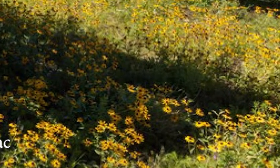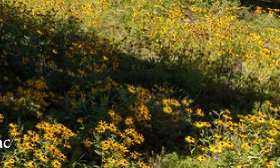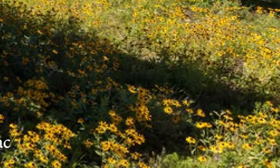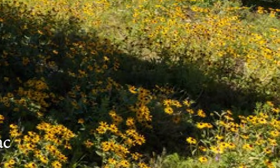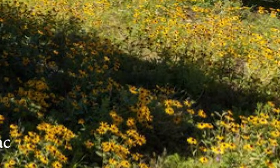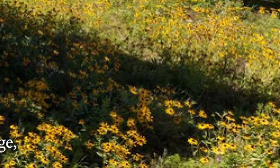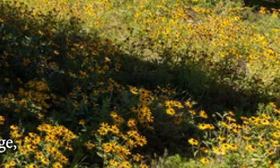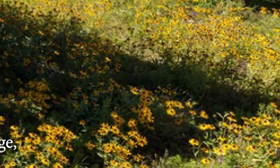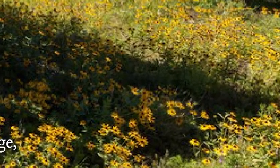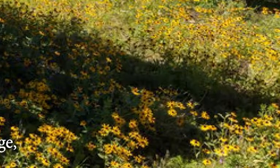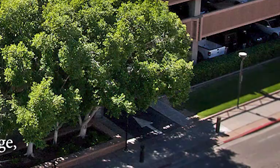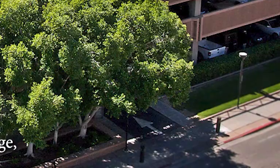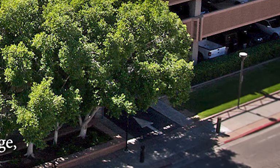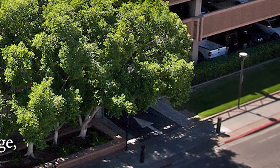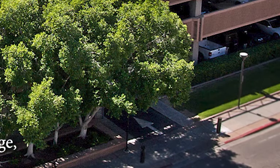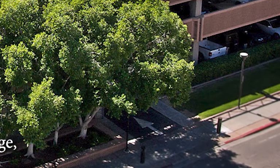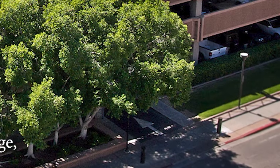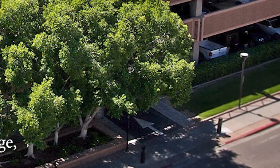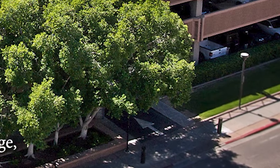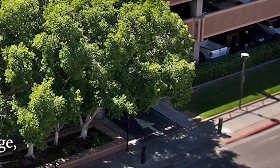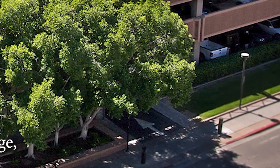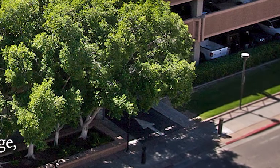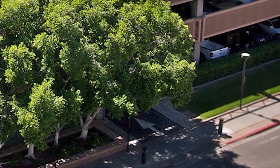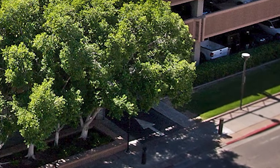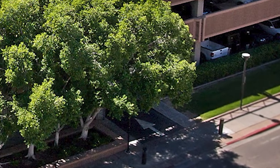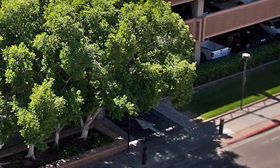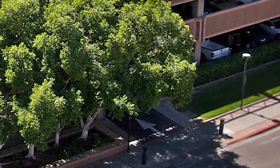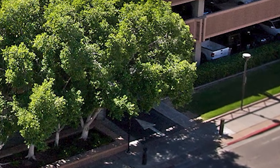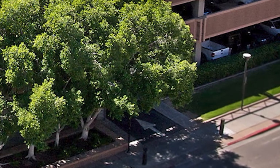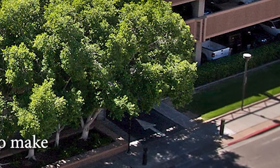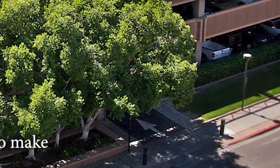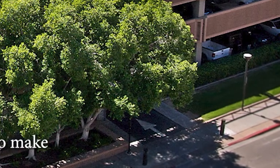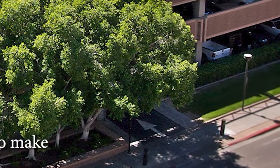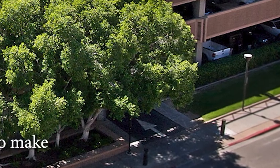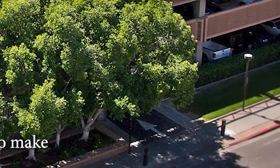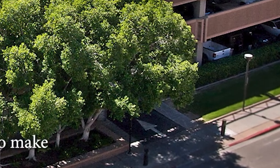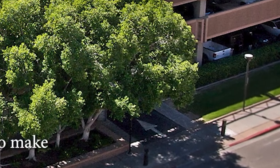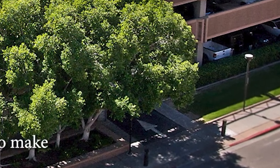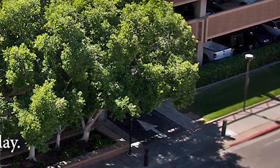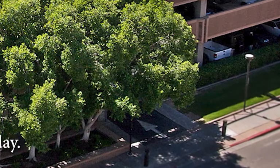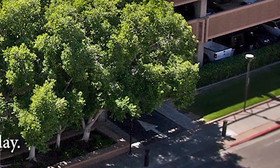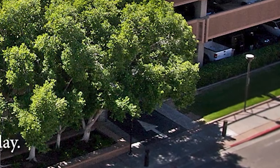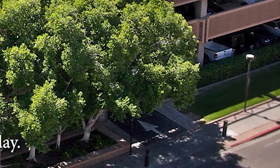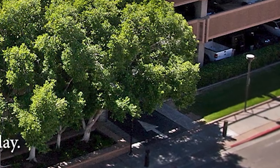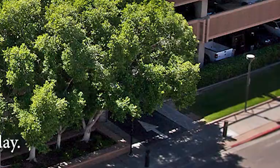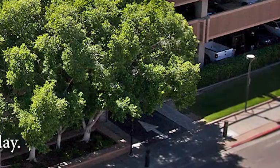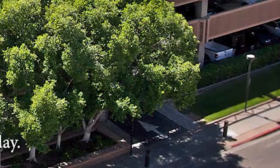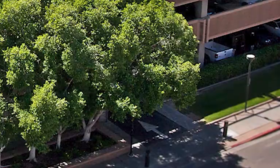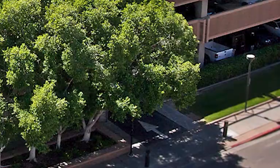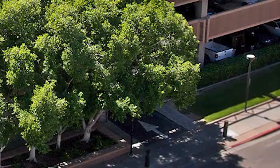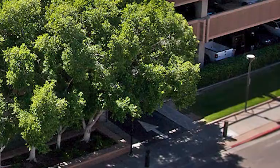leadership at Sac State and at Sierra College and all of the folks that have worked so hard to make it become what it is